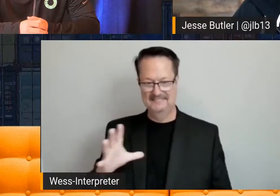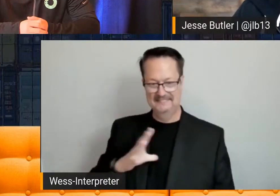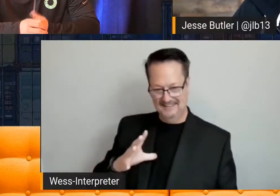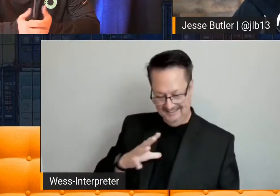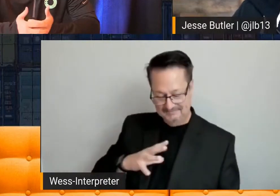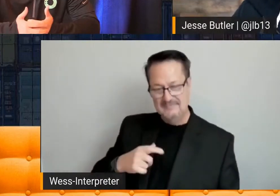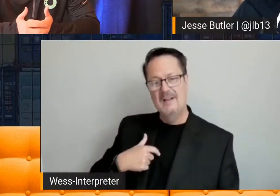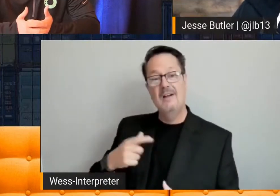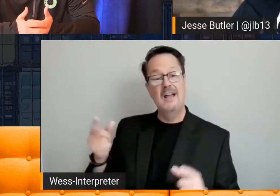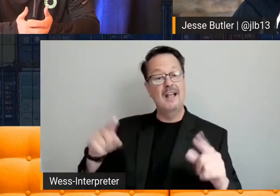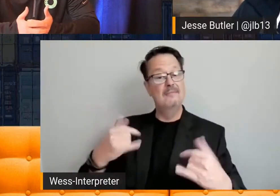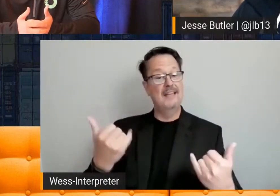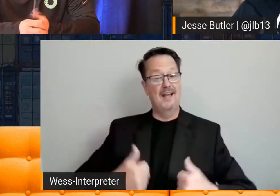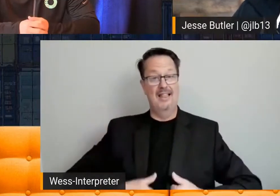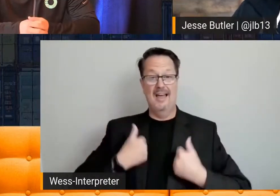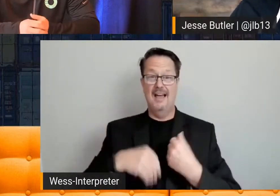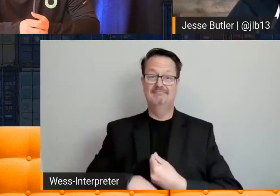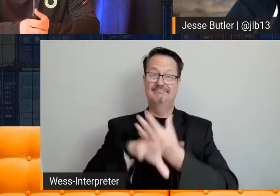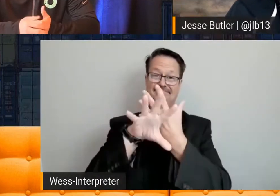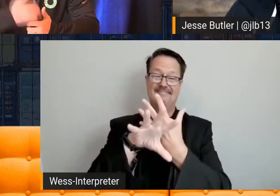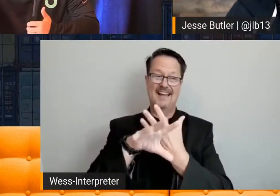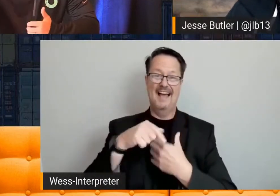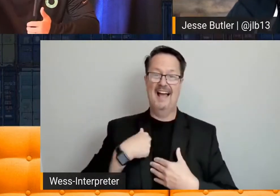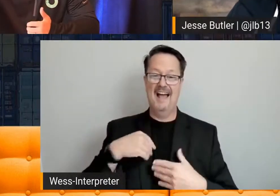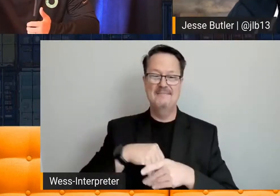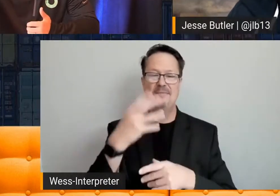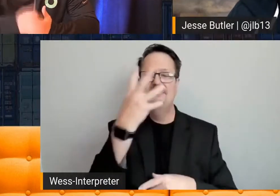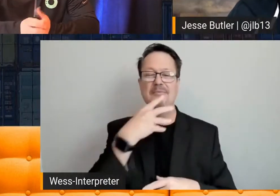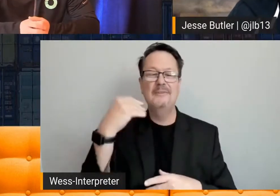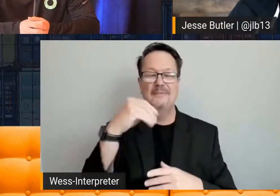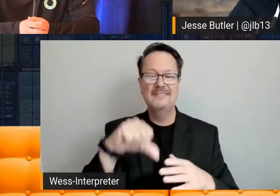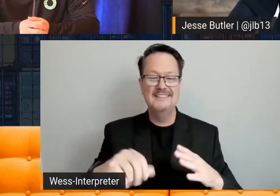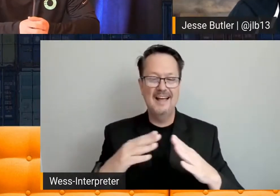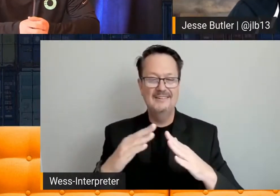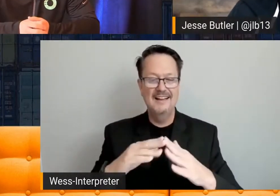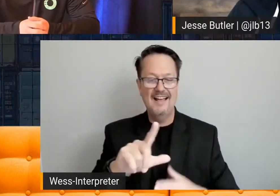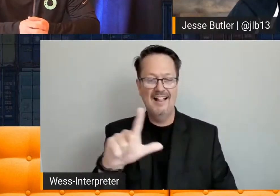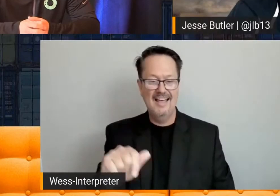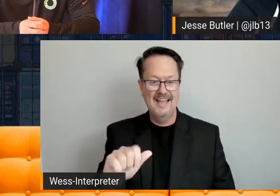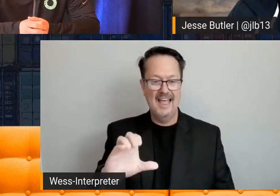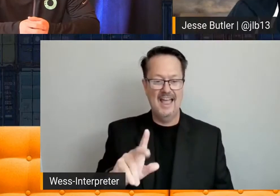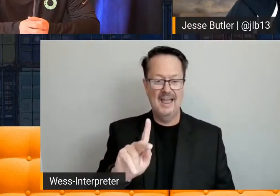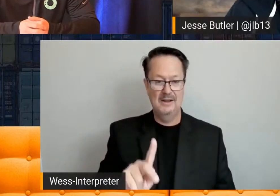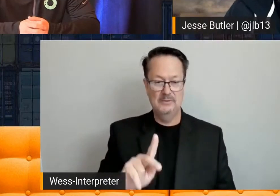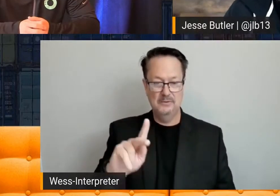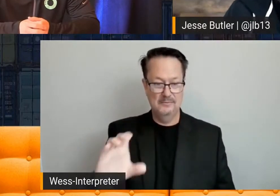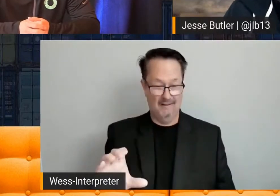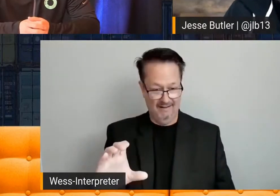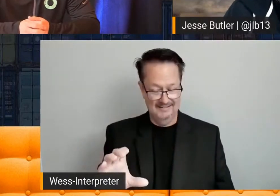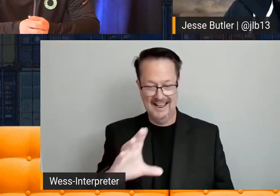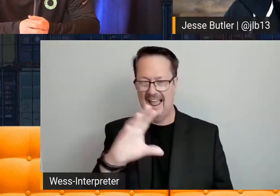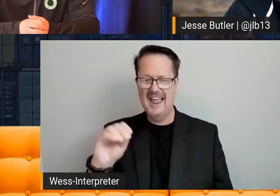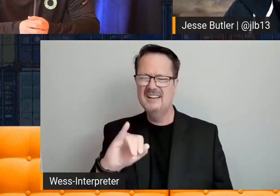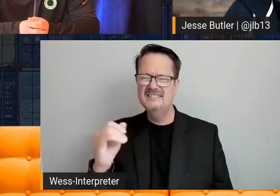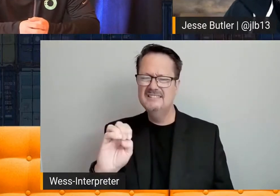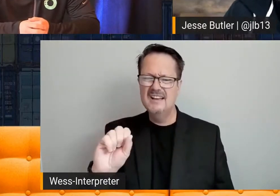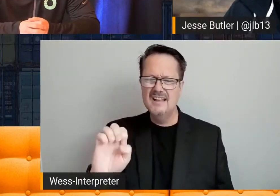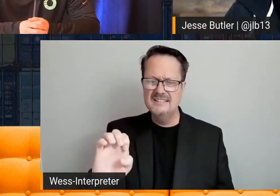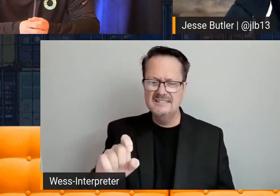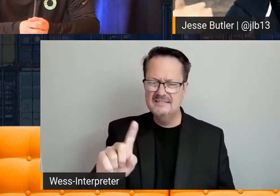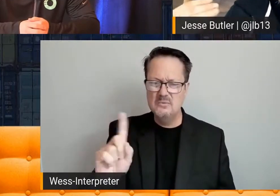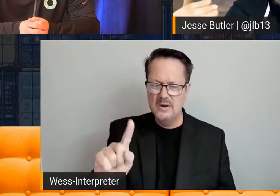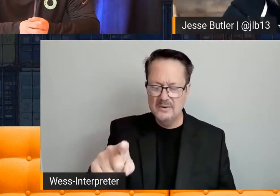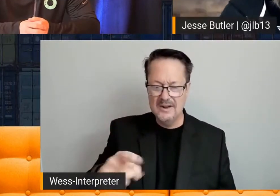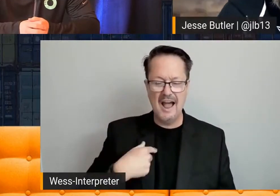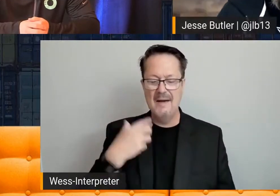We are coming to you live today. I am in beautiful downtown LA at Kubecon. And Jesse, where are you at? I'm